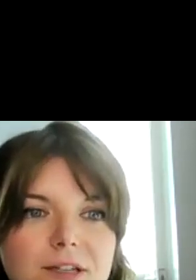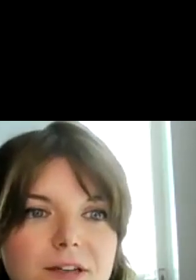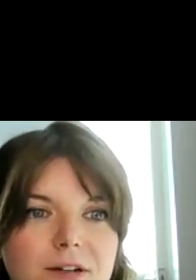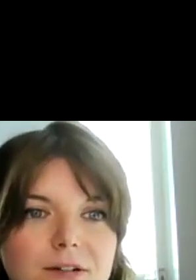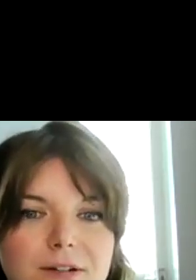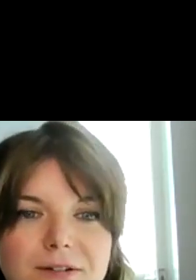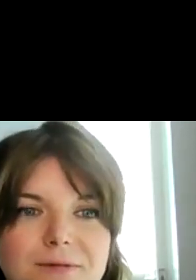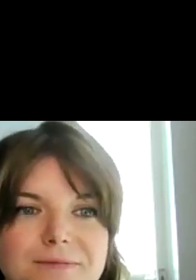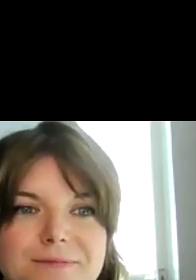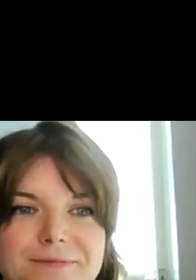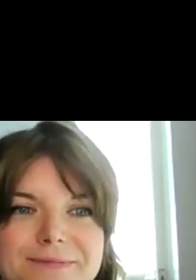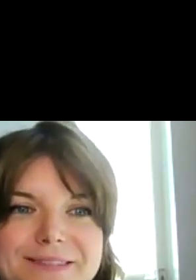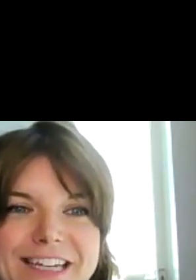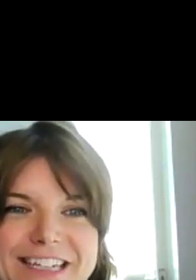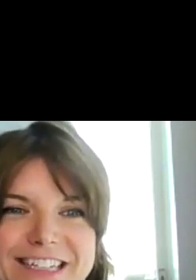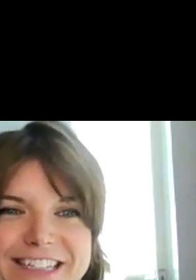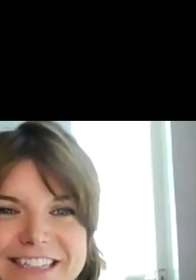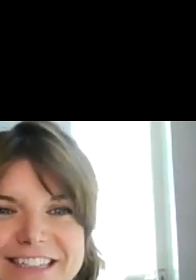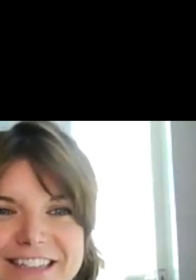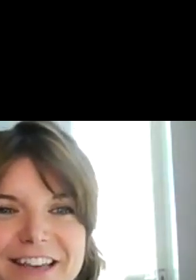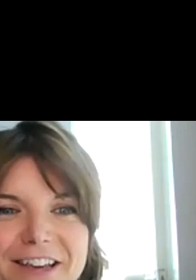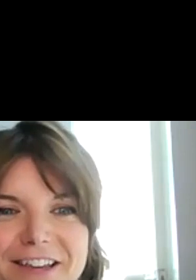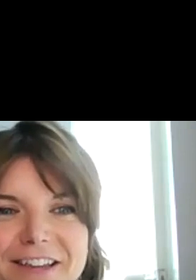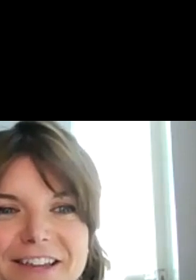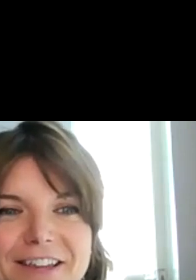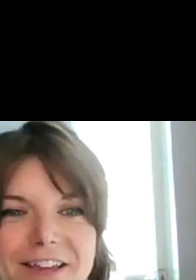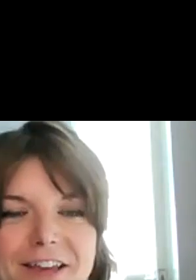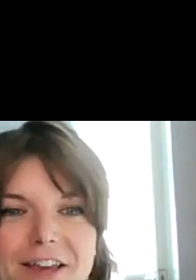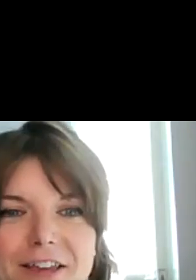I apologize for going long, everybody.